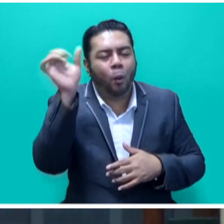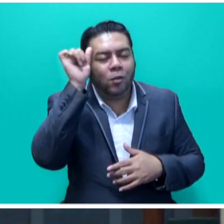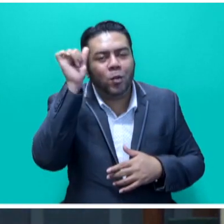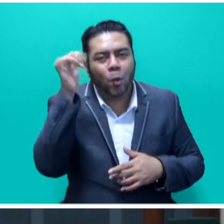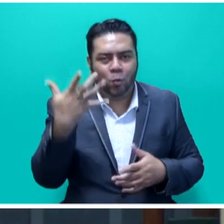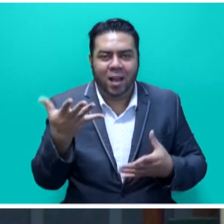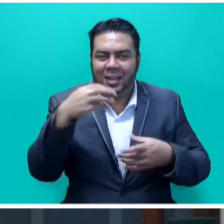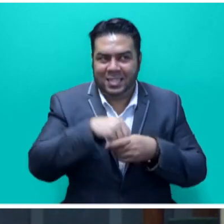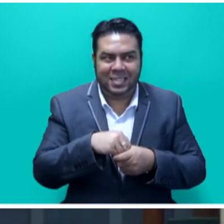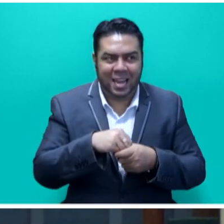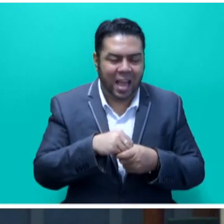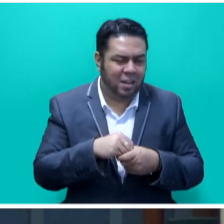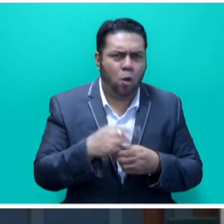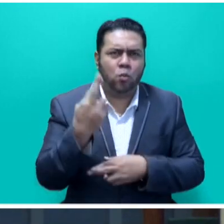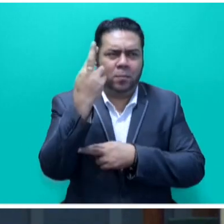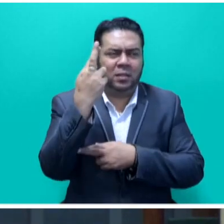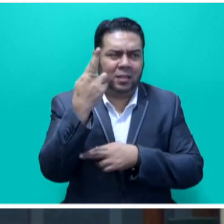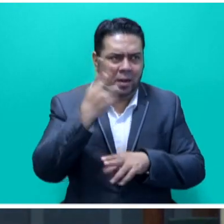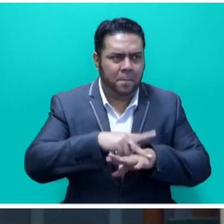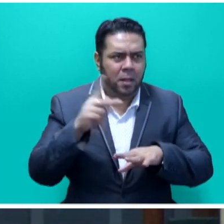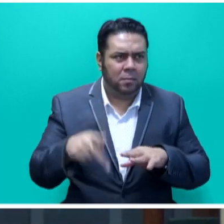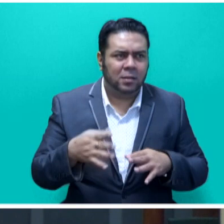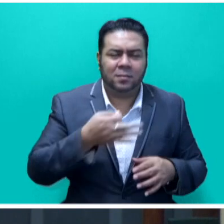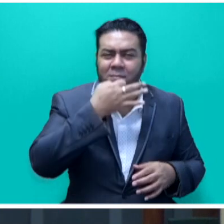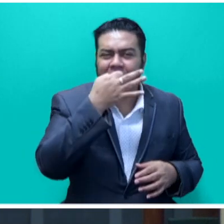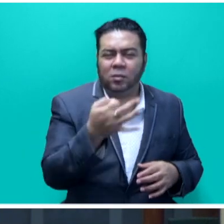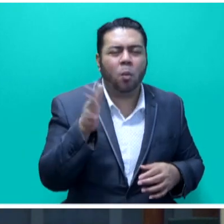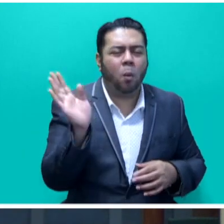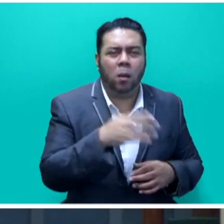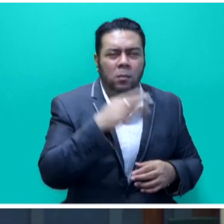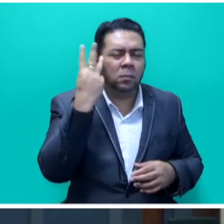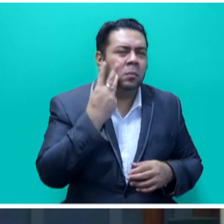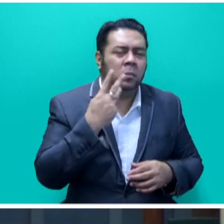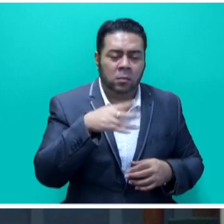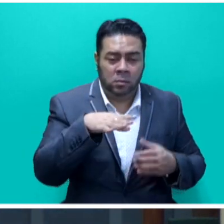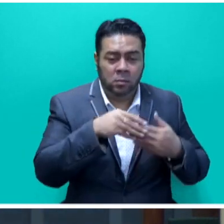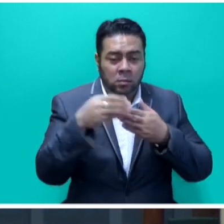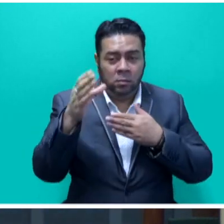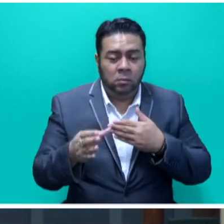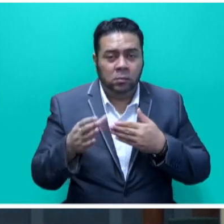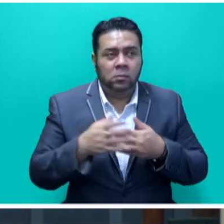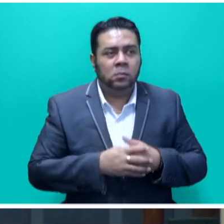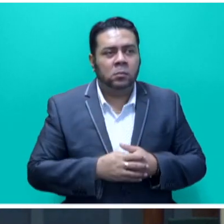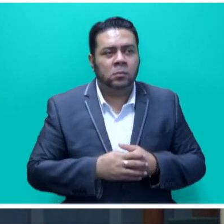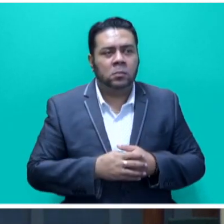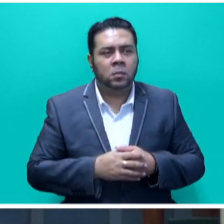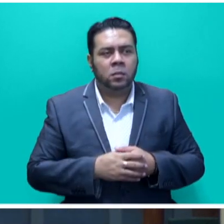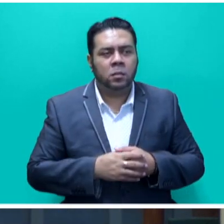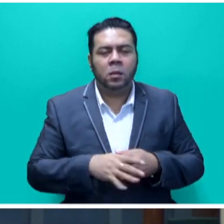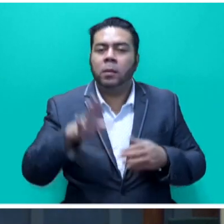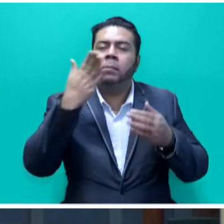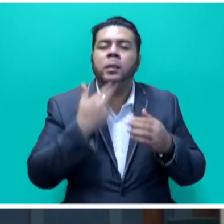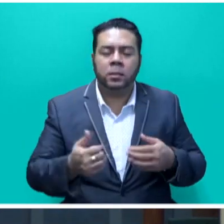still underrepresented in Parliament. And I urge all those aspiring women leaders to please